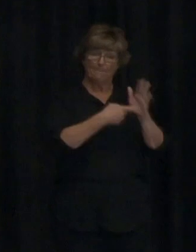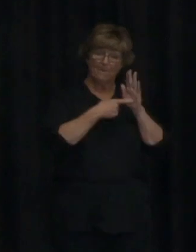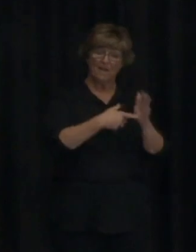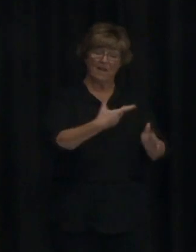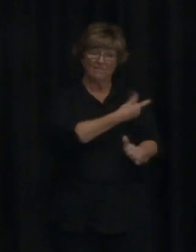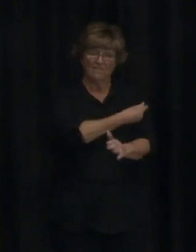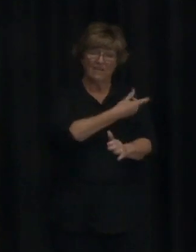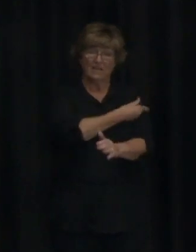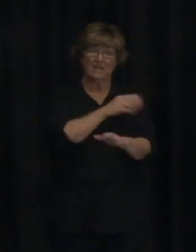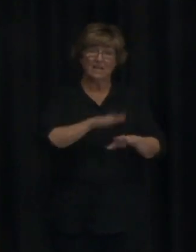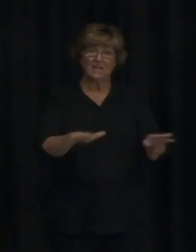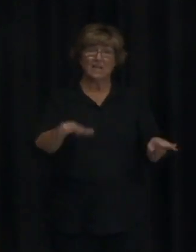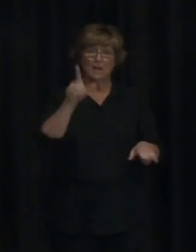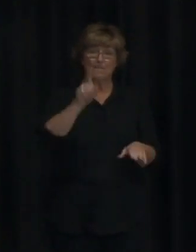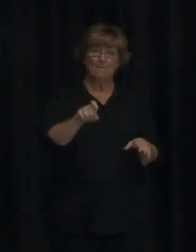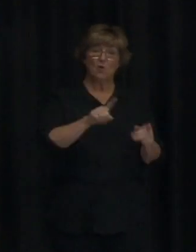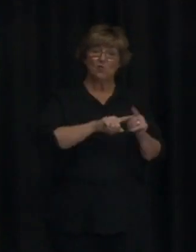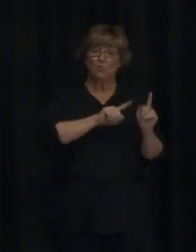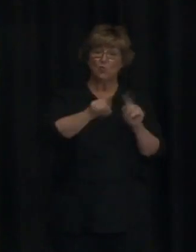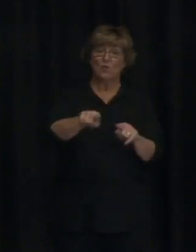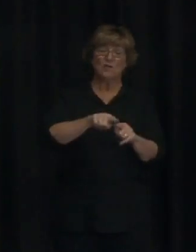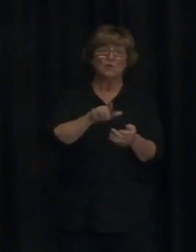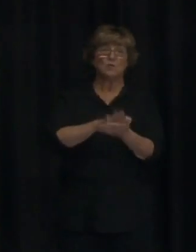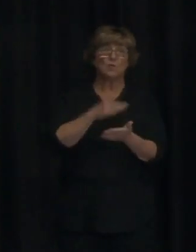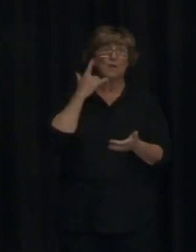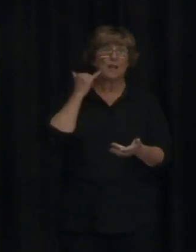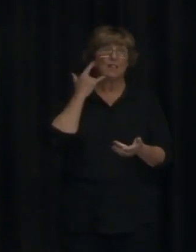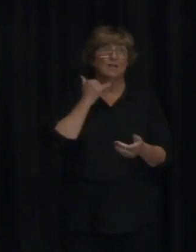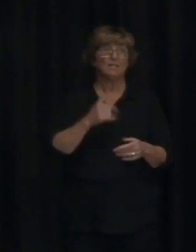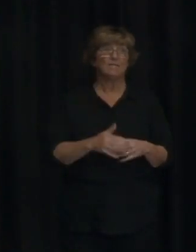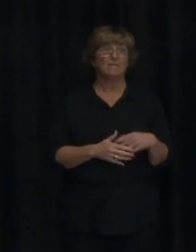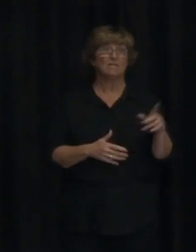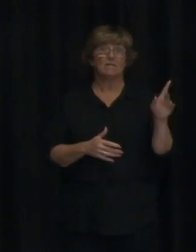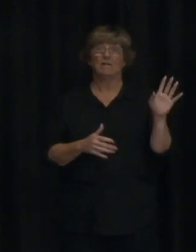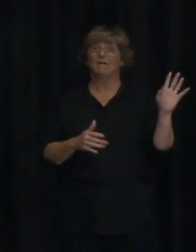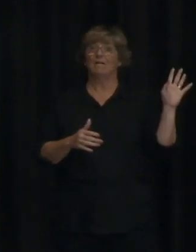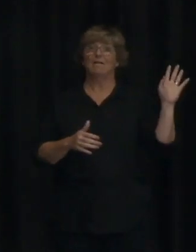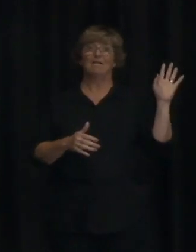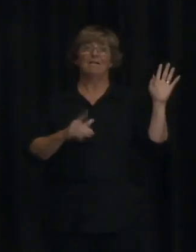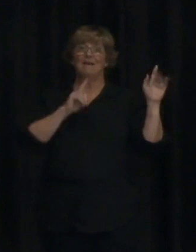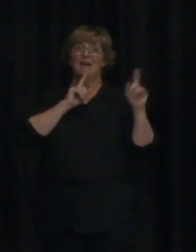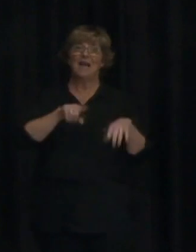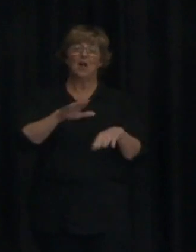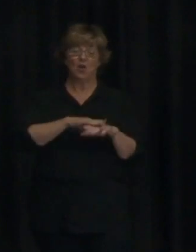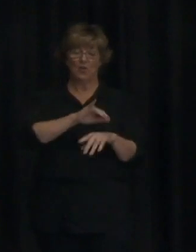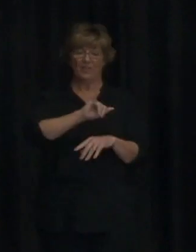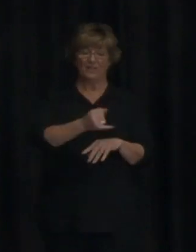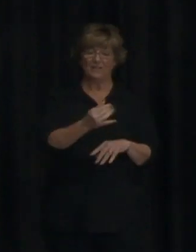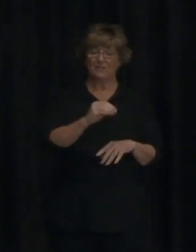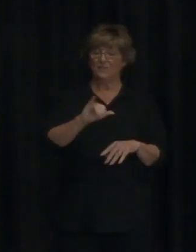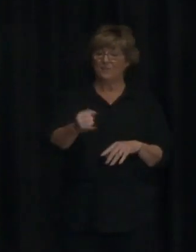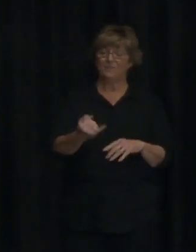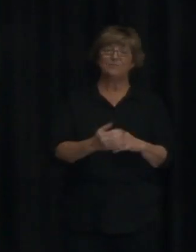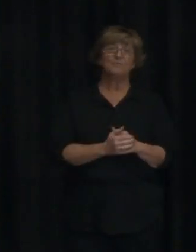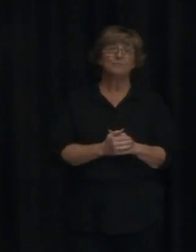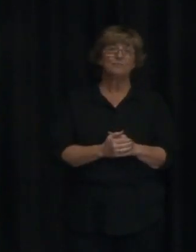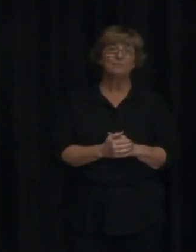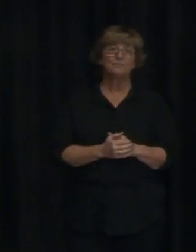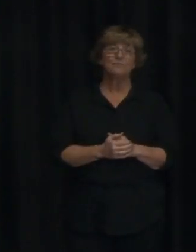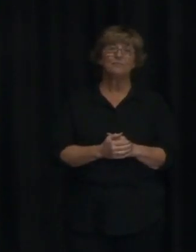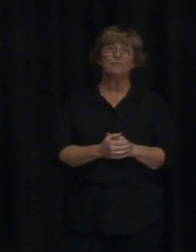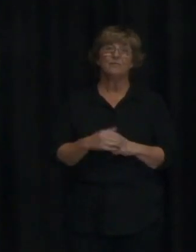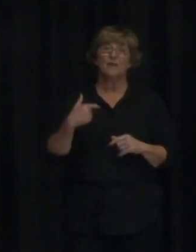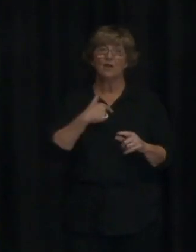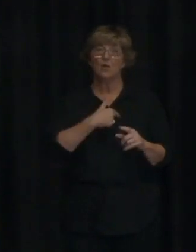vaccine kids need to attend school in California? Yeah, I'm gonna wait. Look, on the J&J, we have a Western